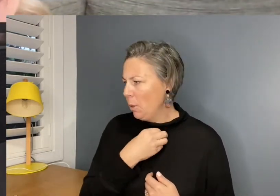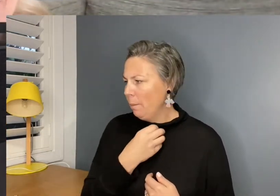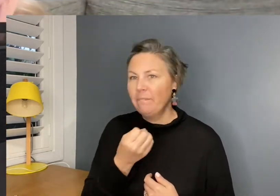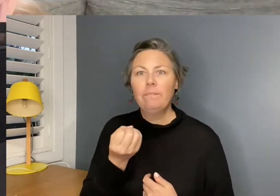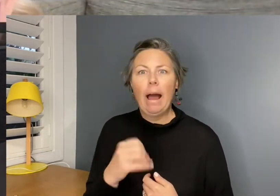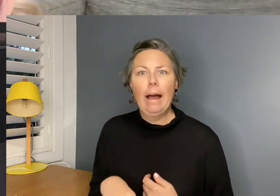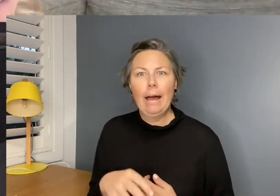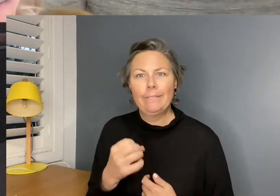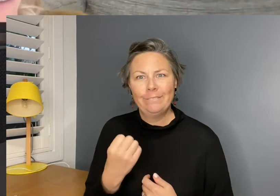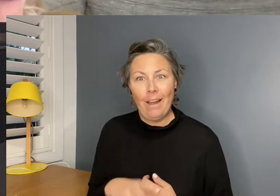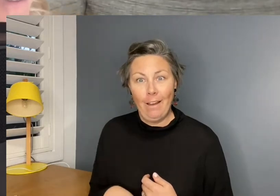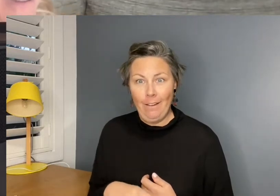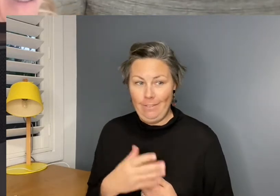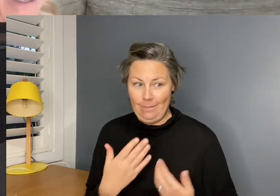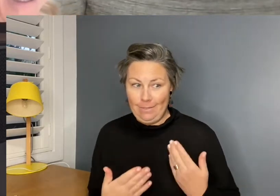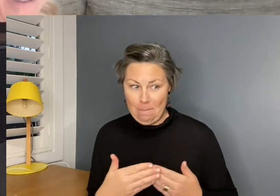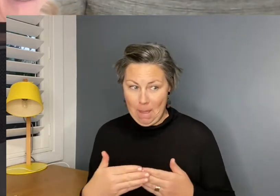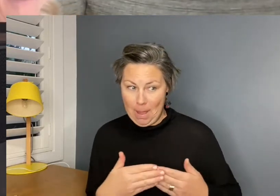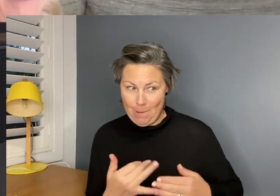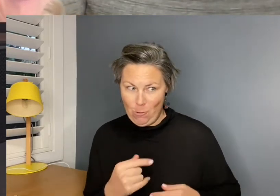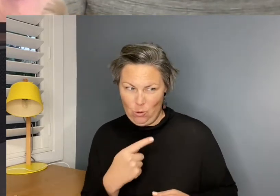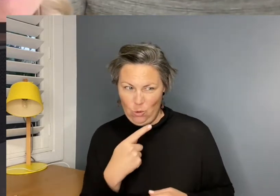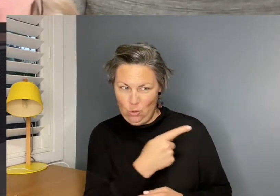that was the baby?